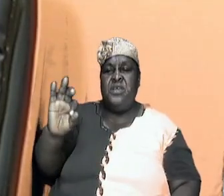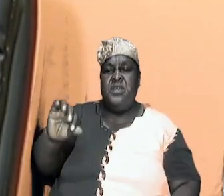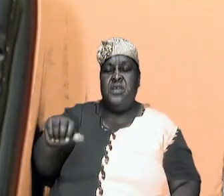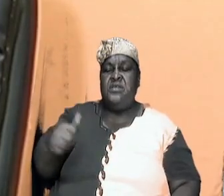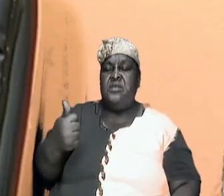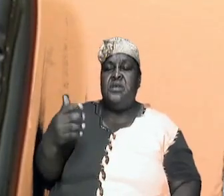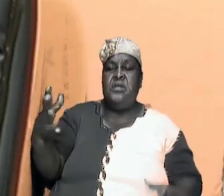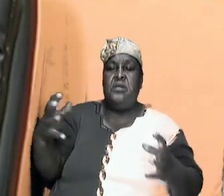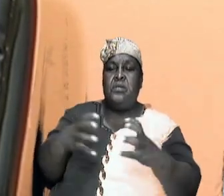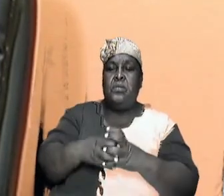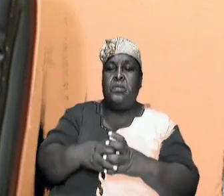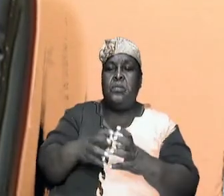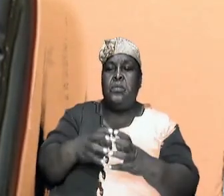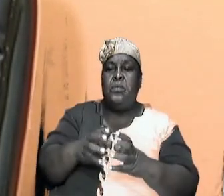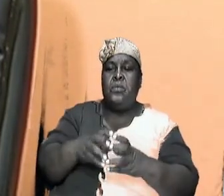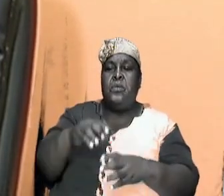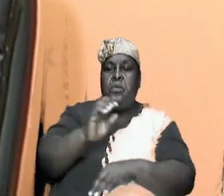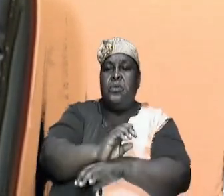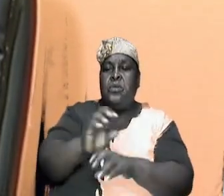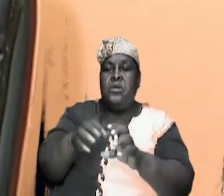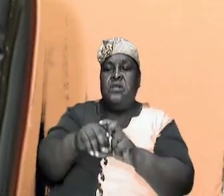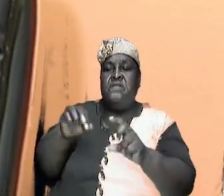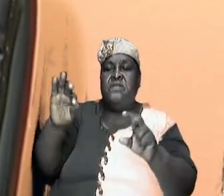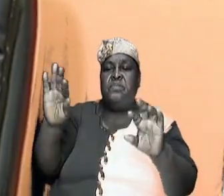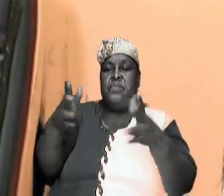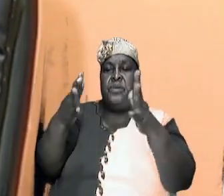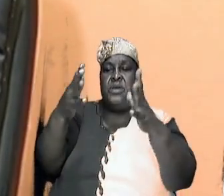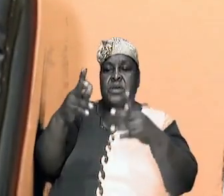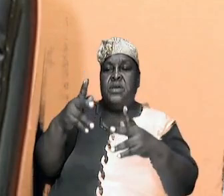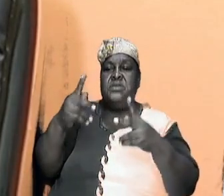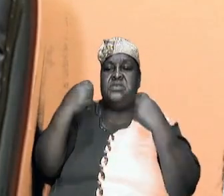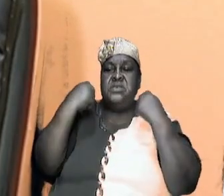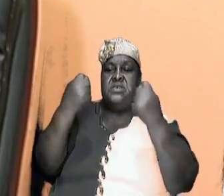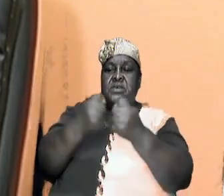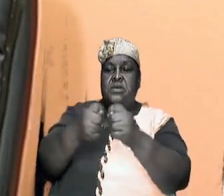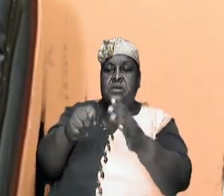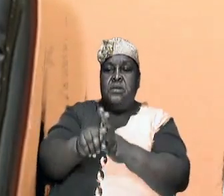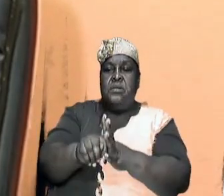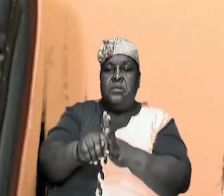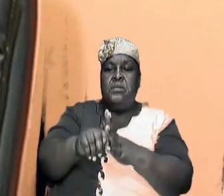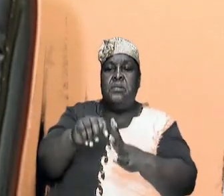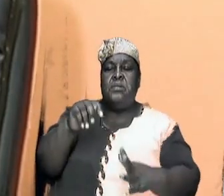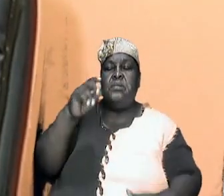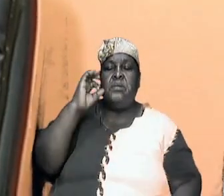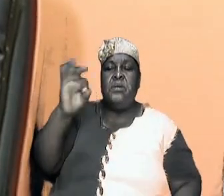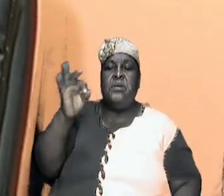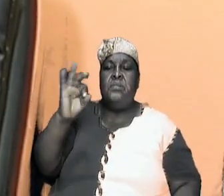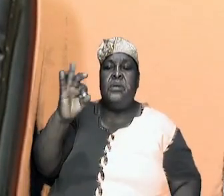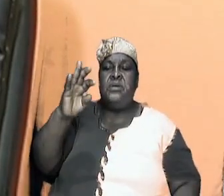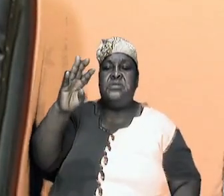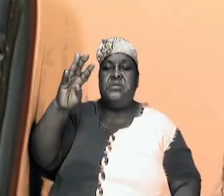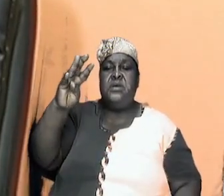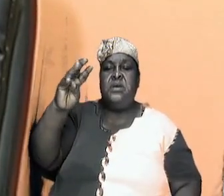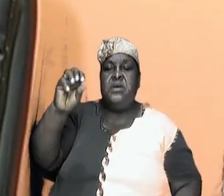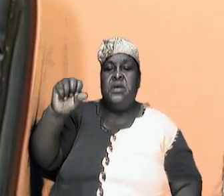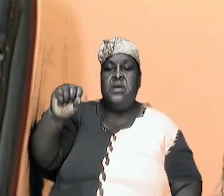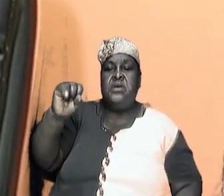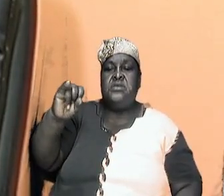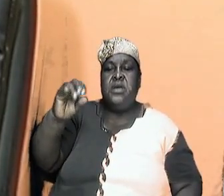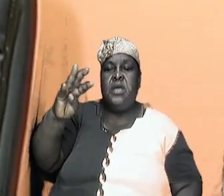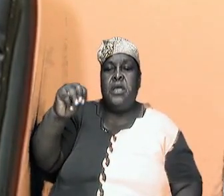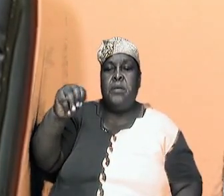of Praise, Spanish Town. And this, you know, this is Pastor Simpson's church.